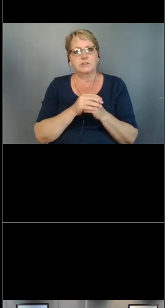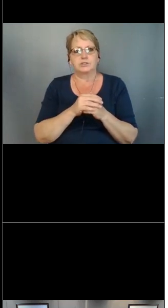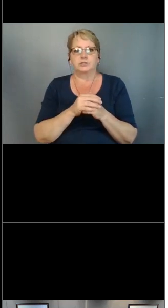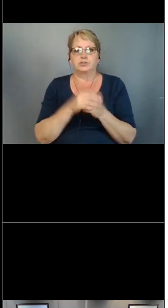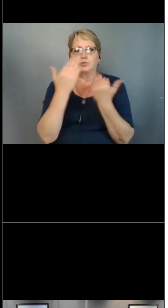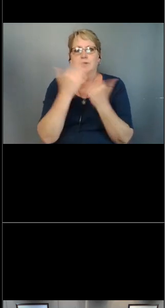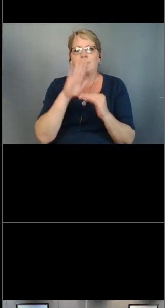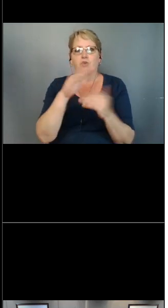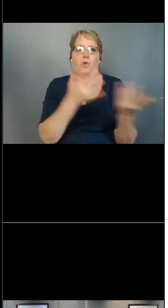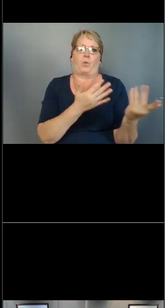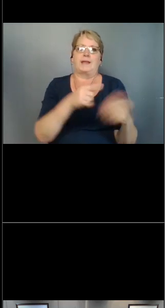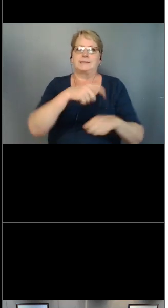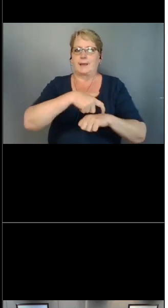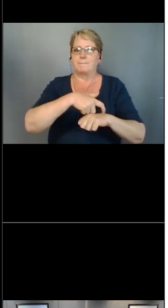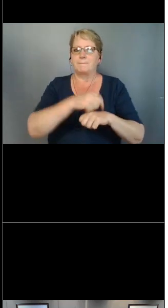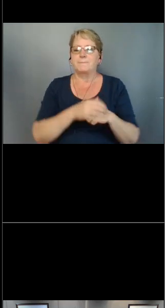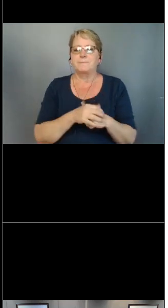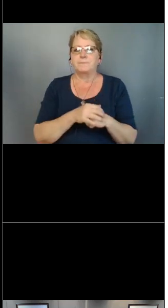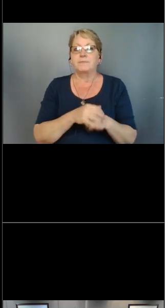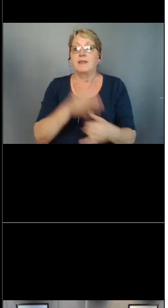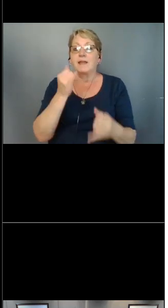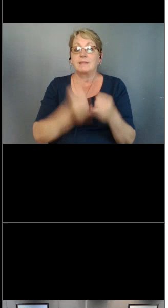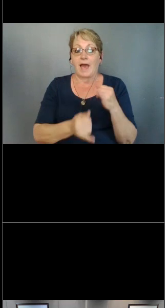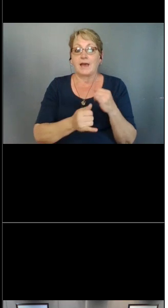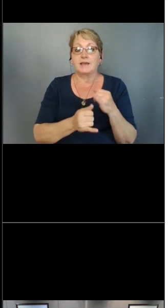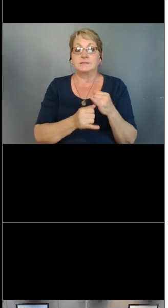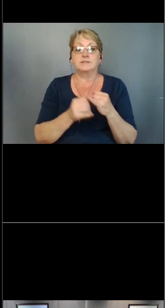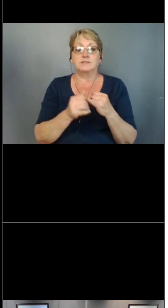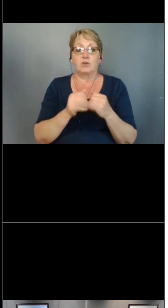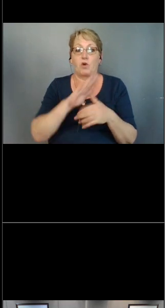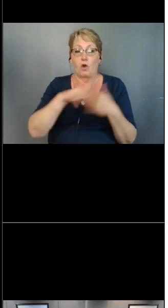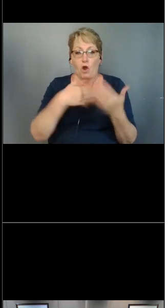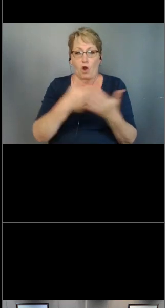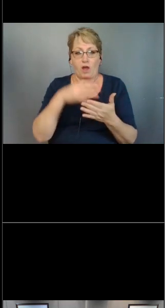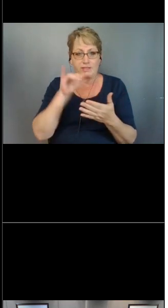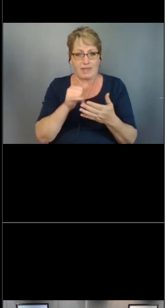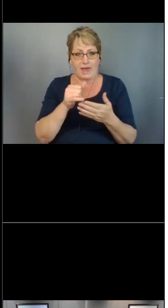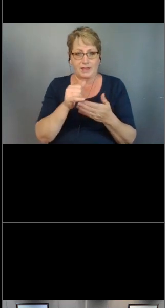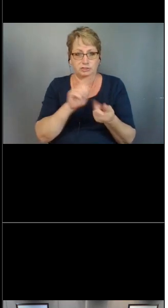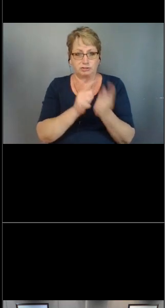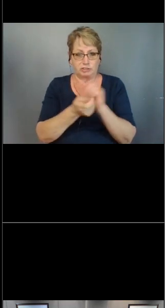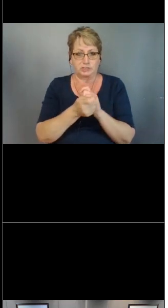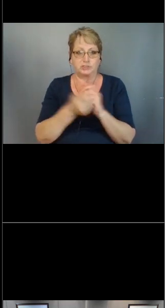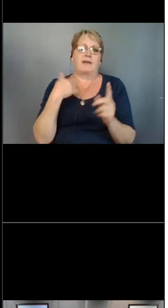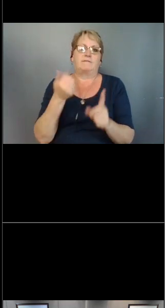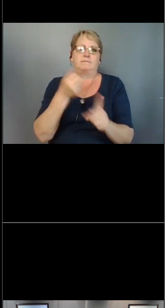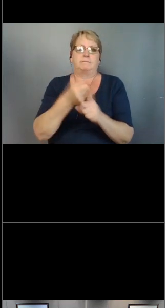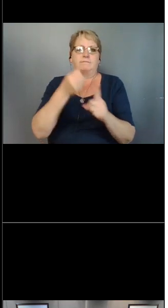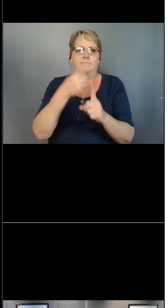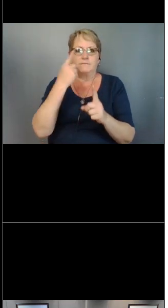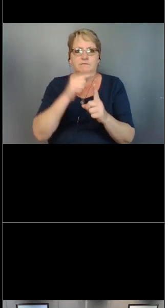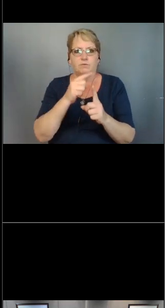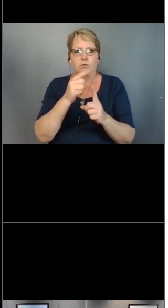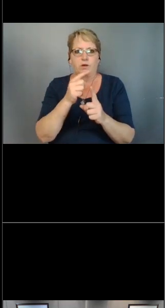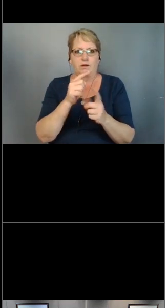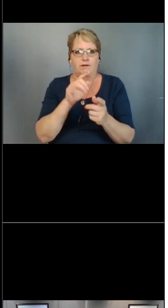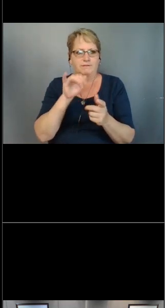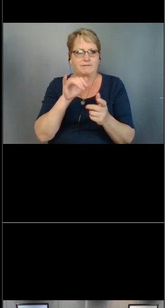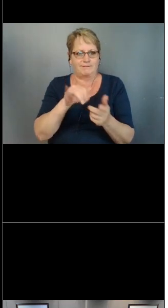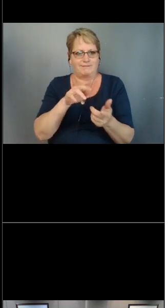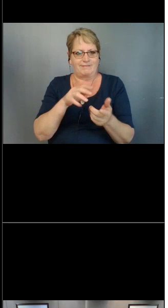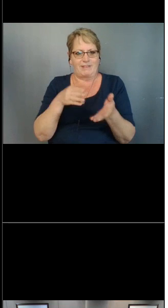times. Lastly, all fixed route changes have implications on our paratransit network, which were also considered as part of this effort.